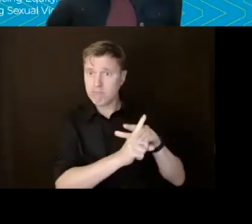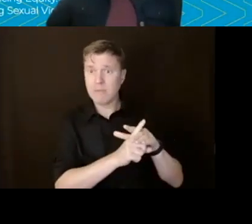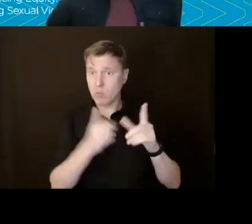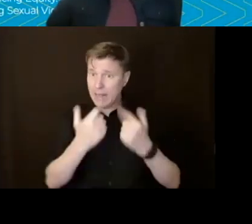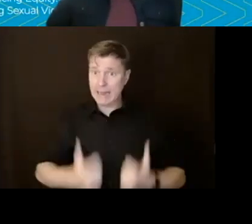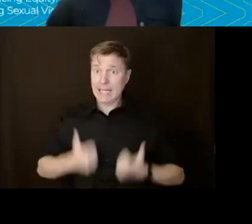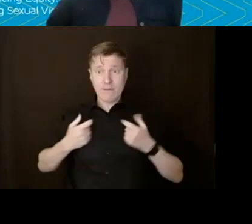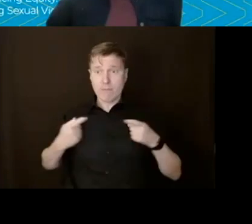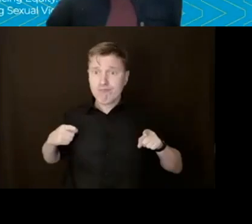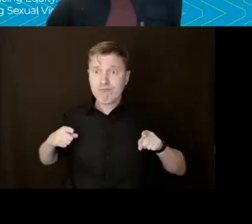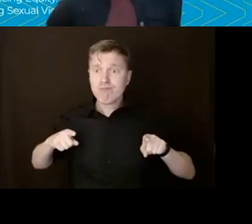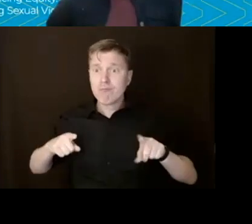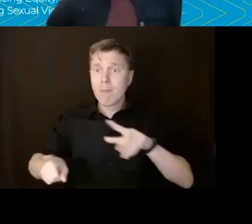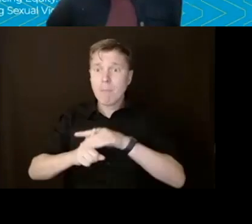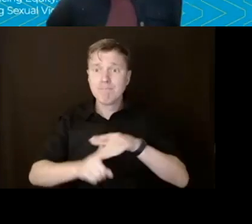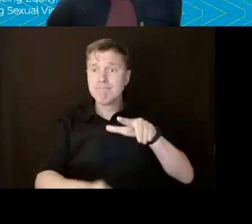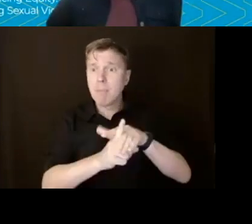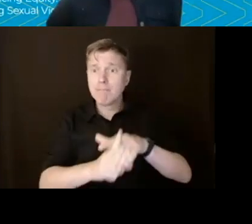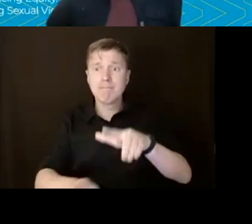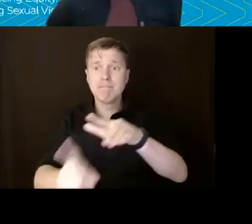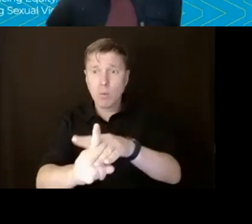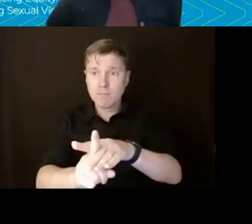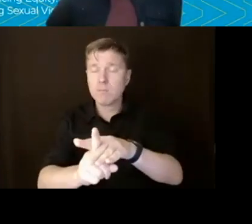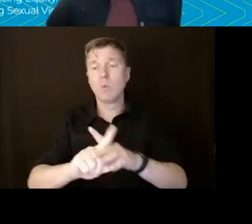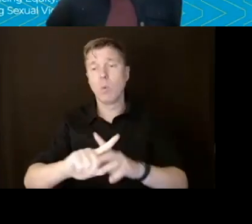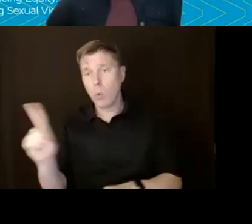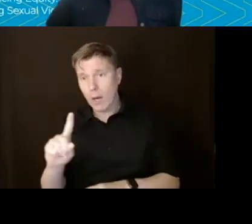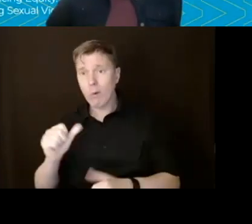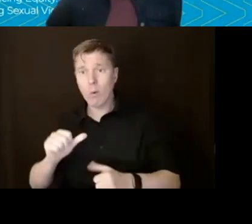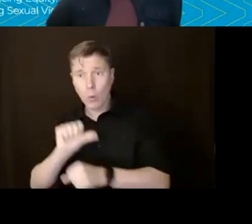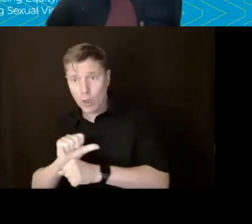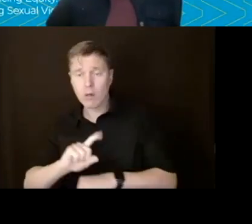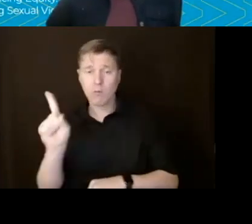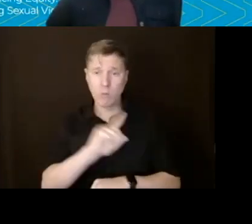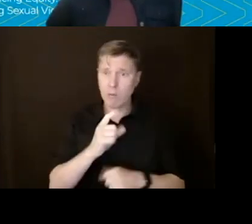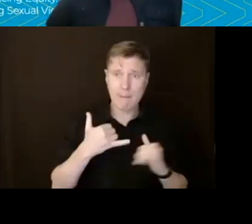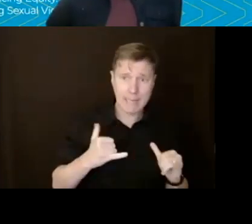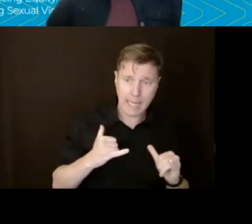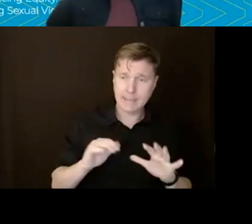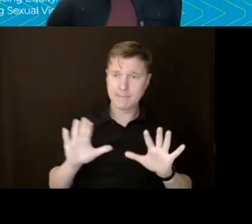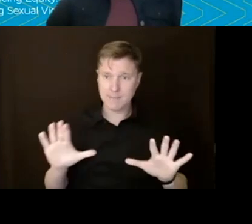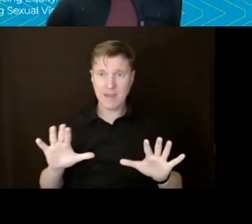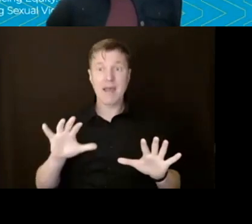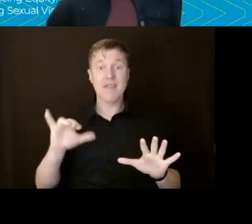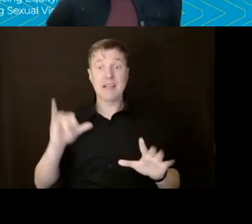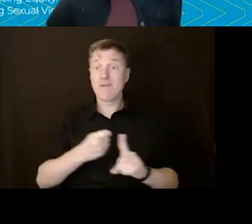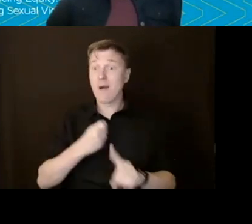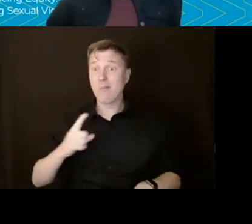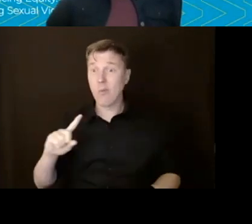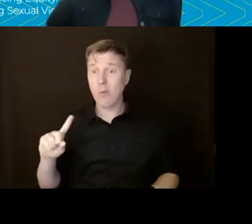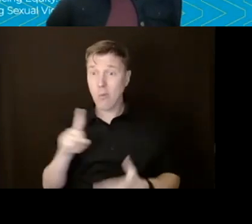through the complexity of where we live, work, and play. And they are shaped by the interdependency of these